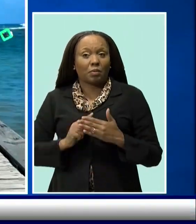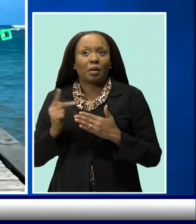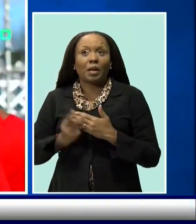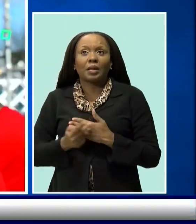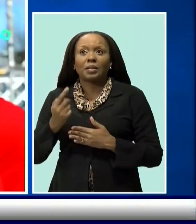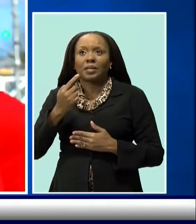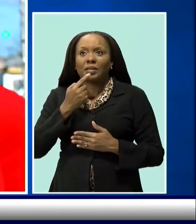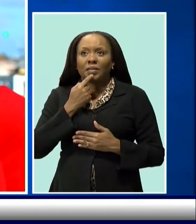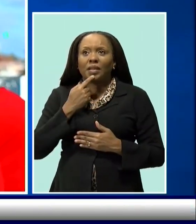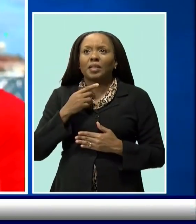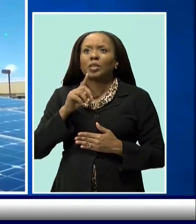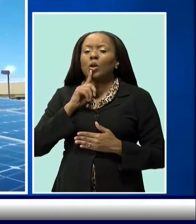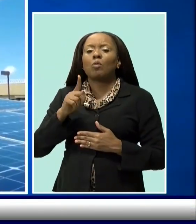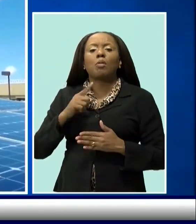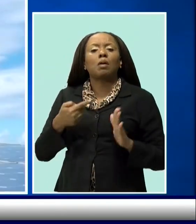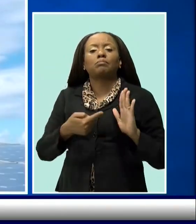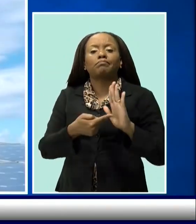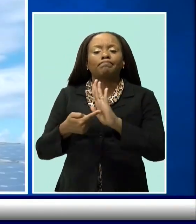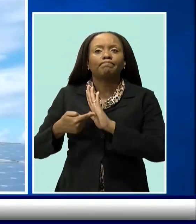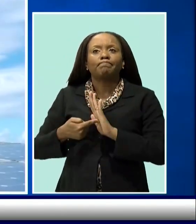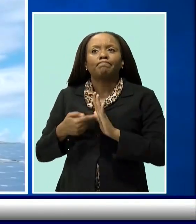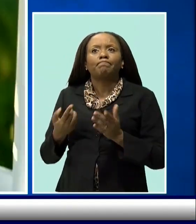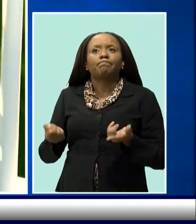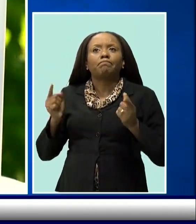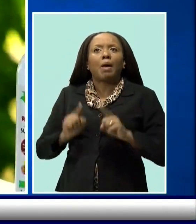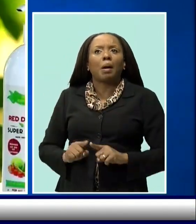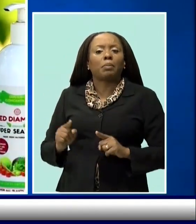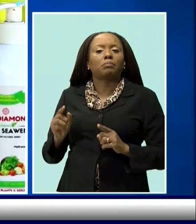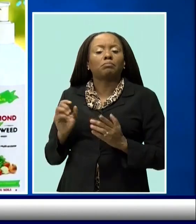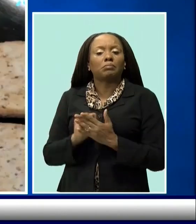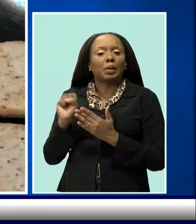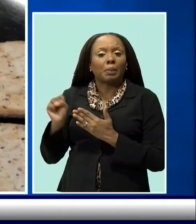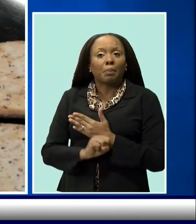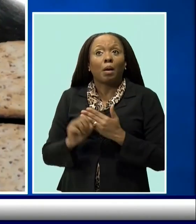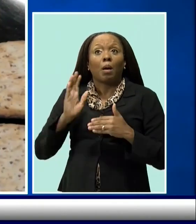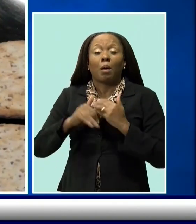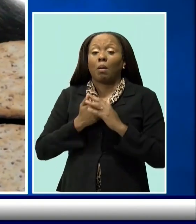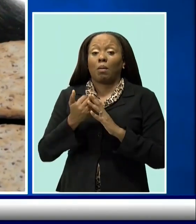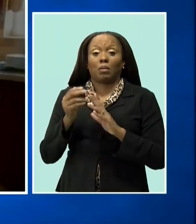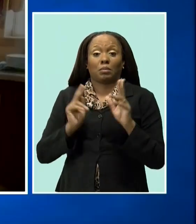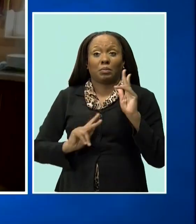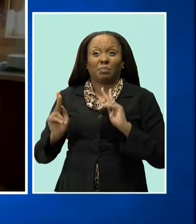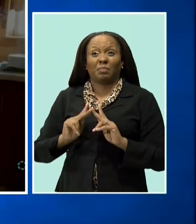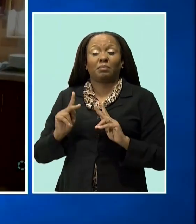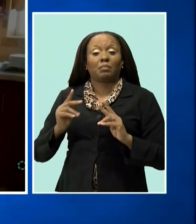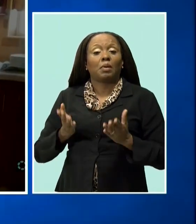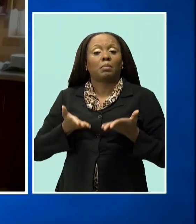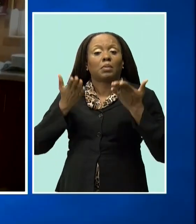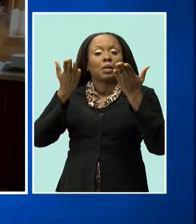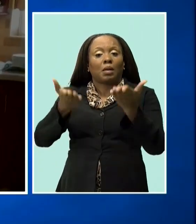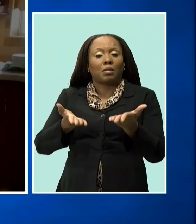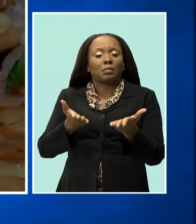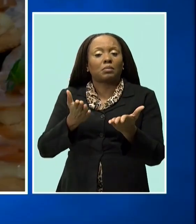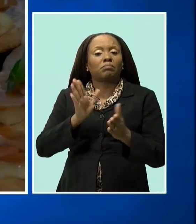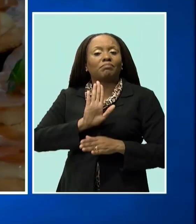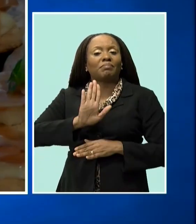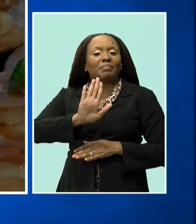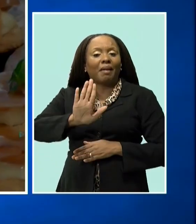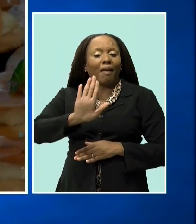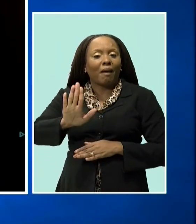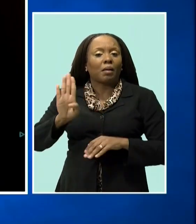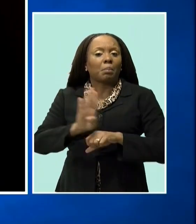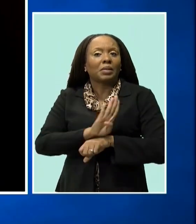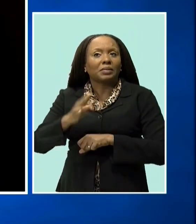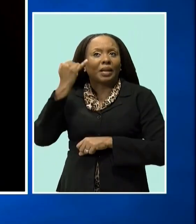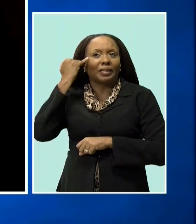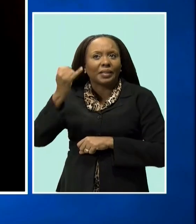Model Canvas was conducted in September, with each participant given the opportunity to do a presentation of their business idea. He